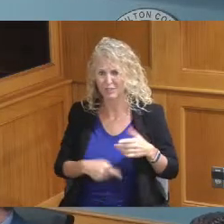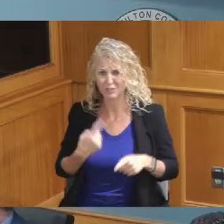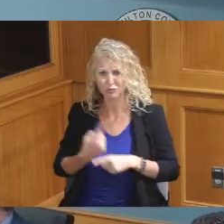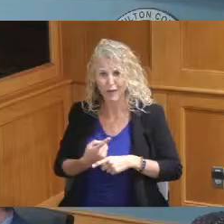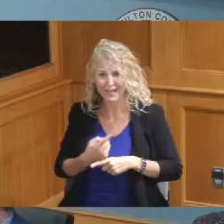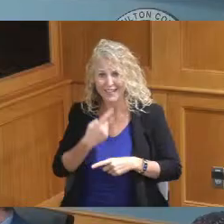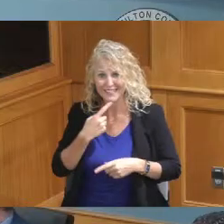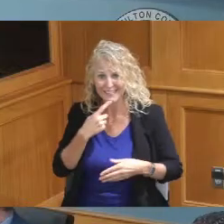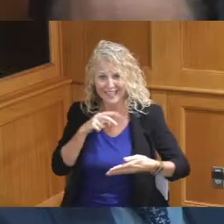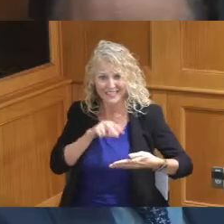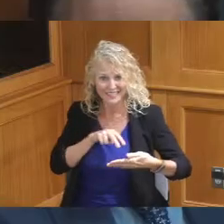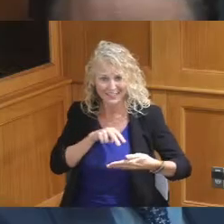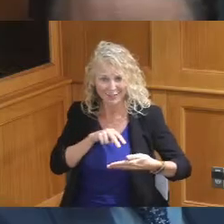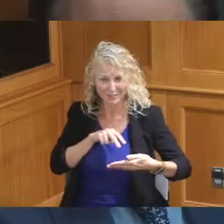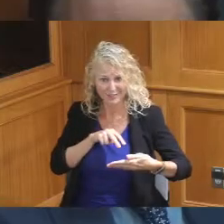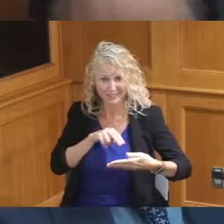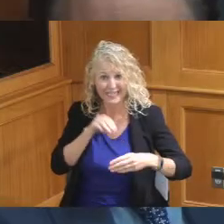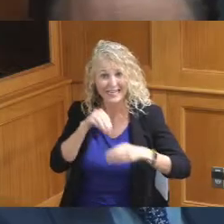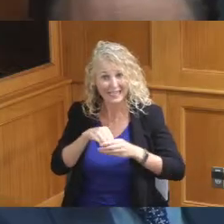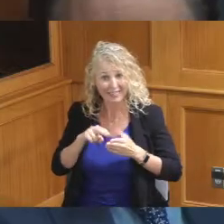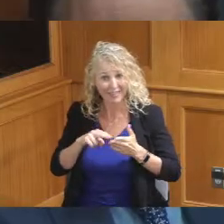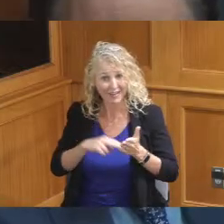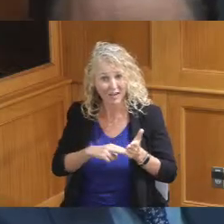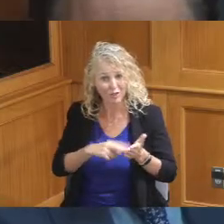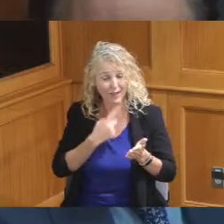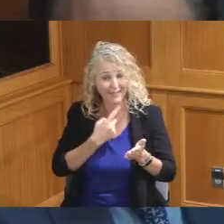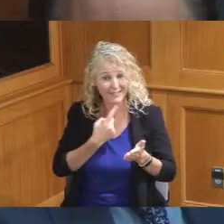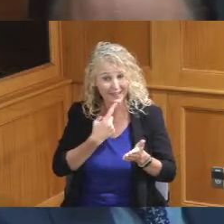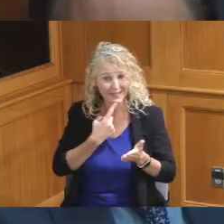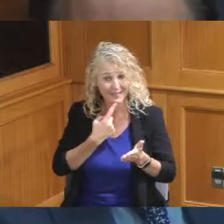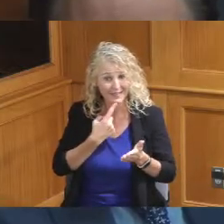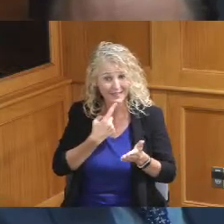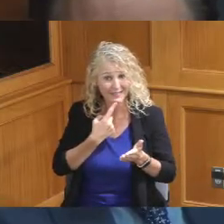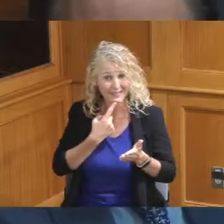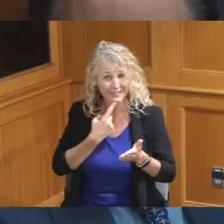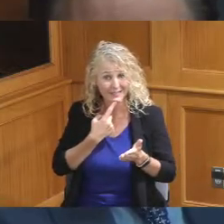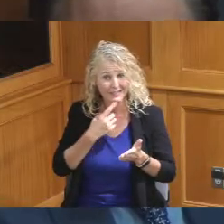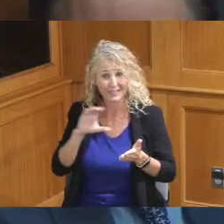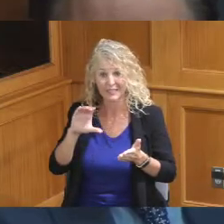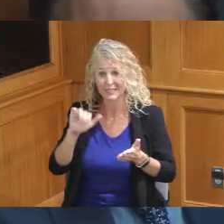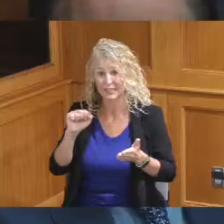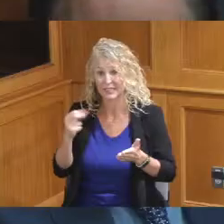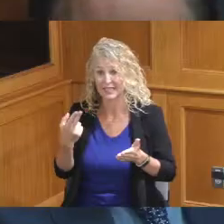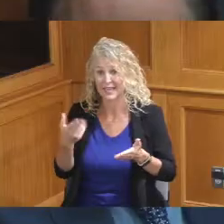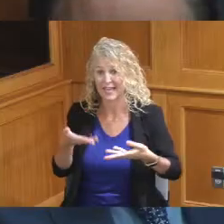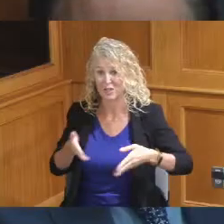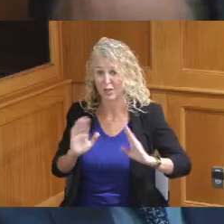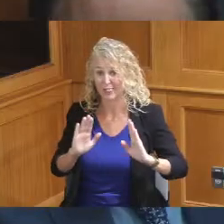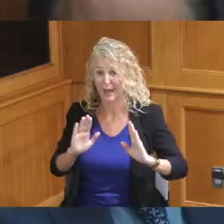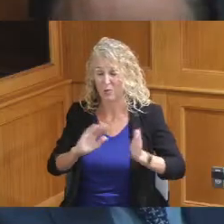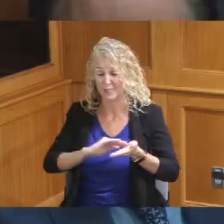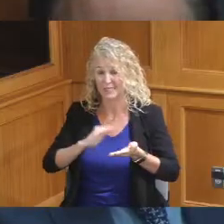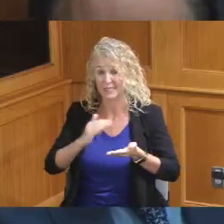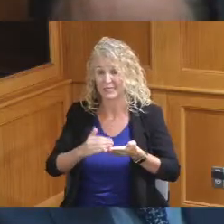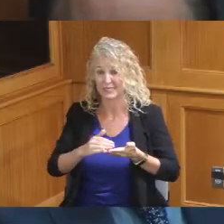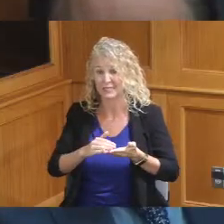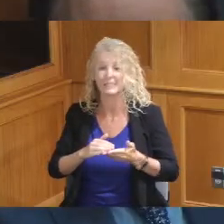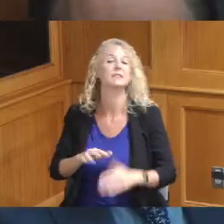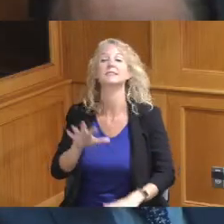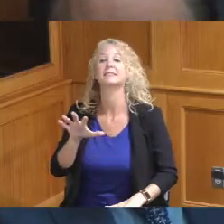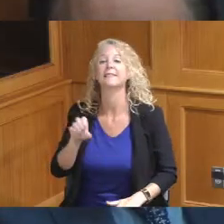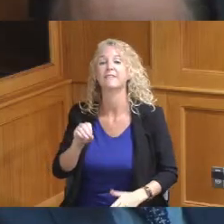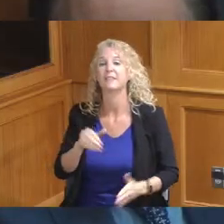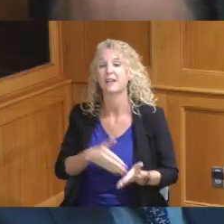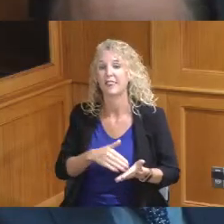on here in the contract, it says cash allowance, number 1,